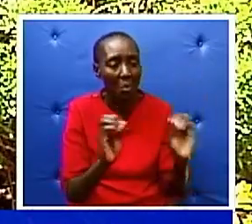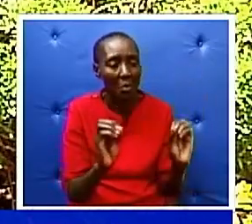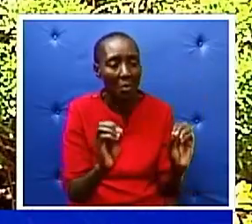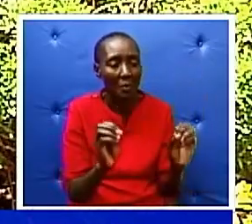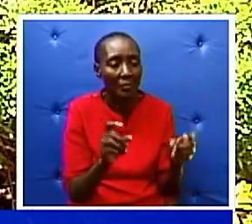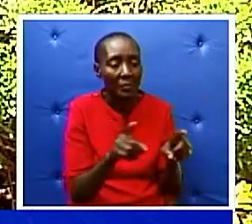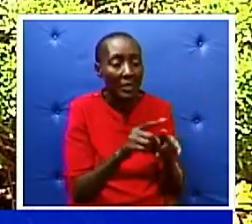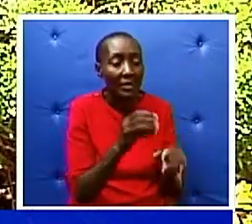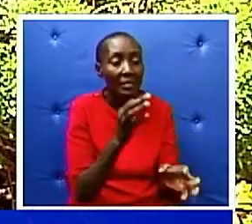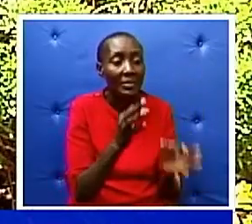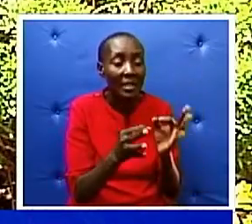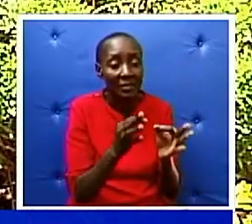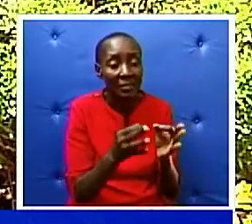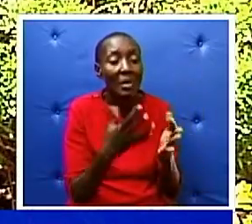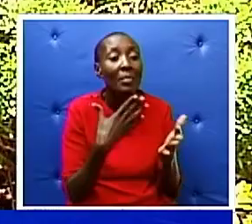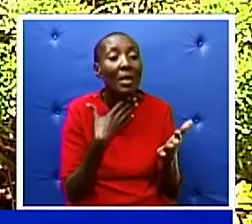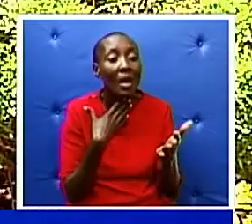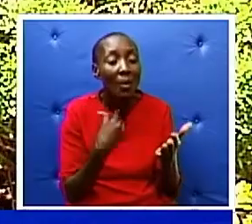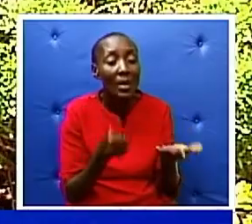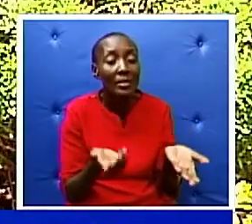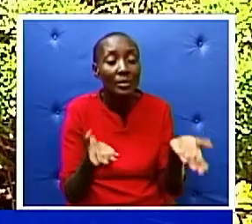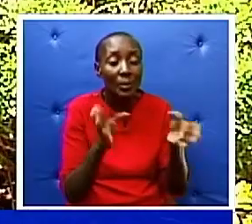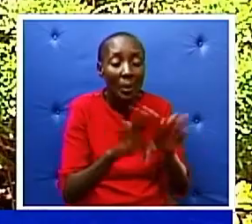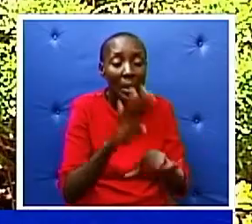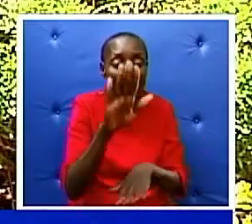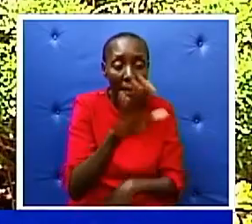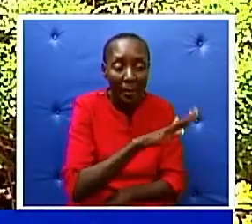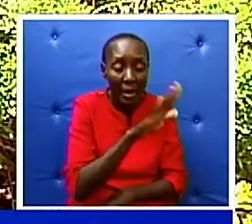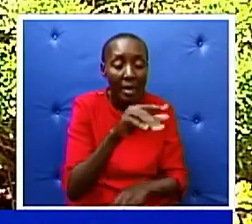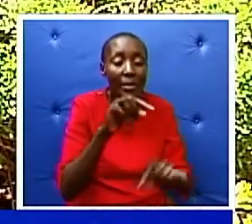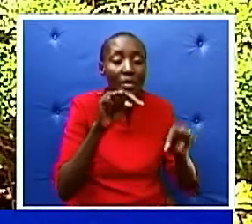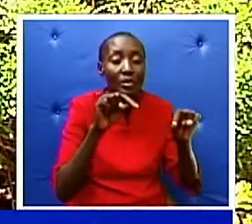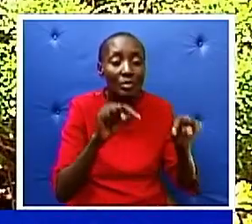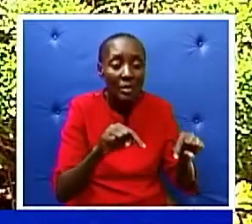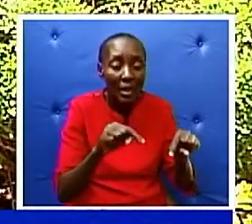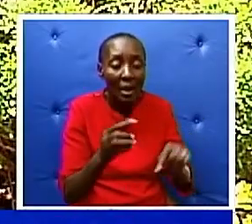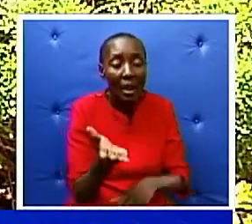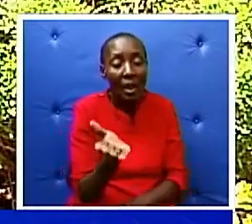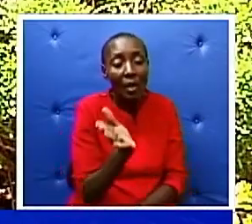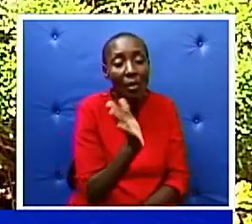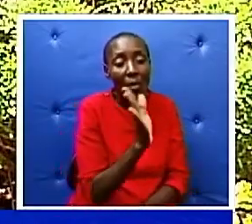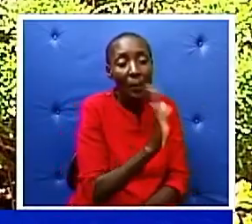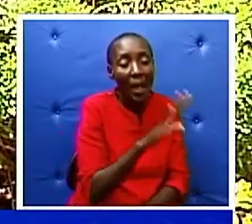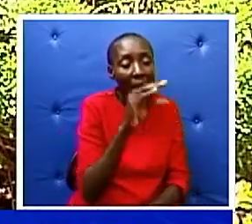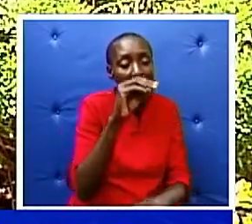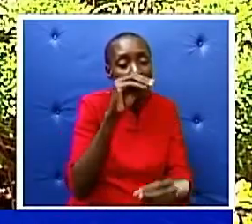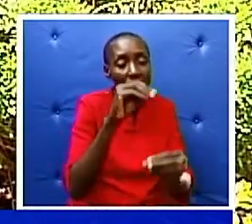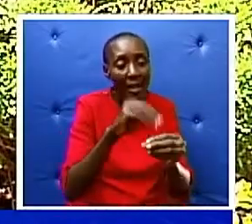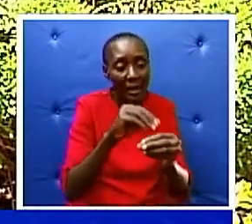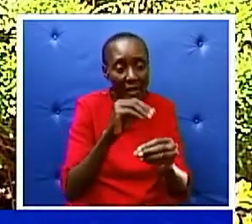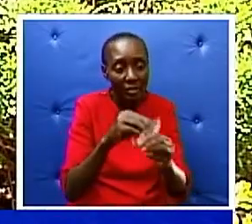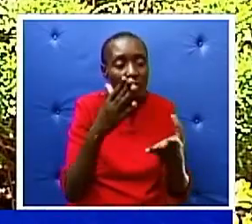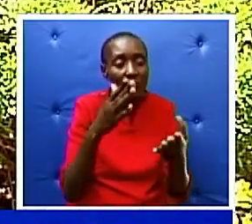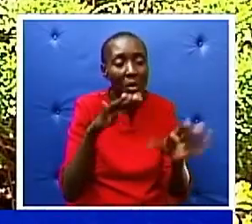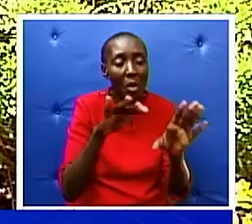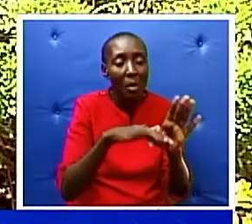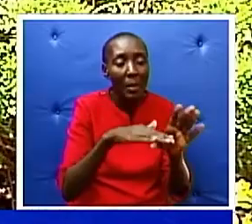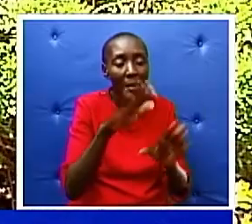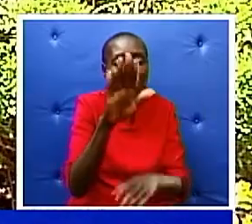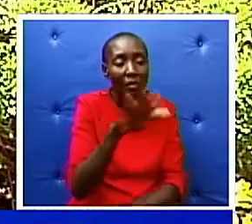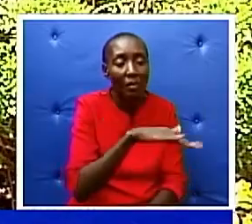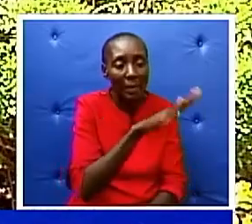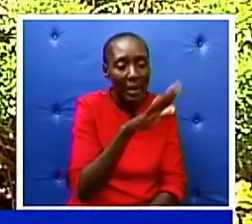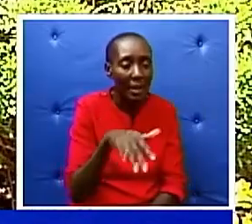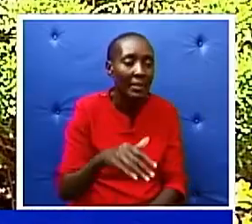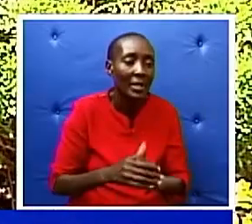he wanted, he would dissolve parliament today and we will go back to by-elections for members of parliament.